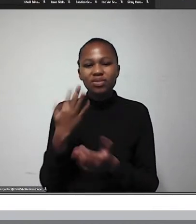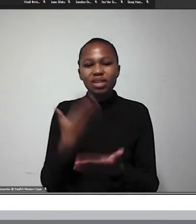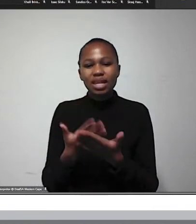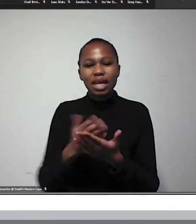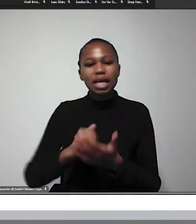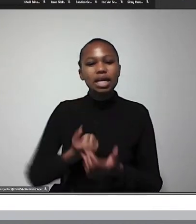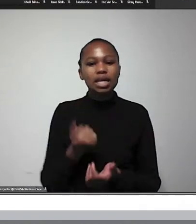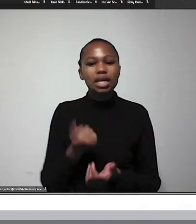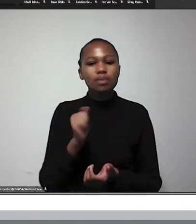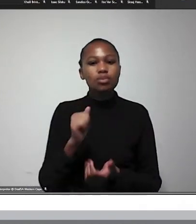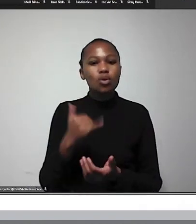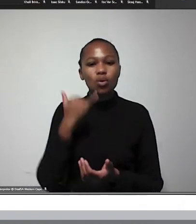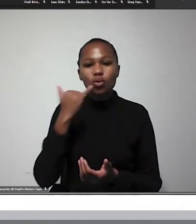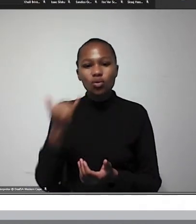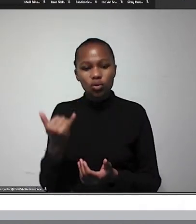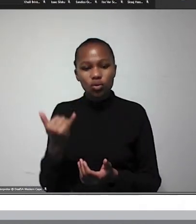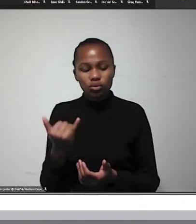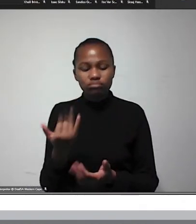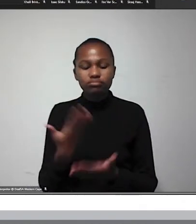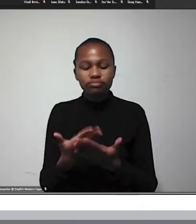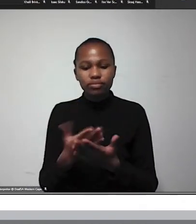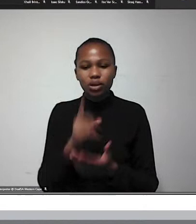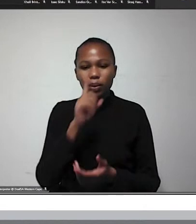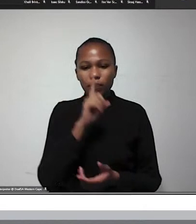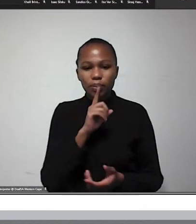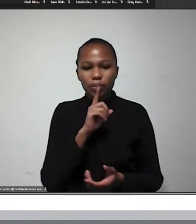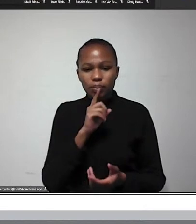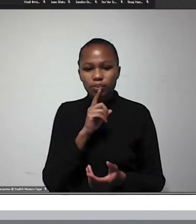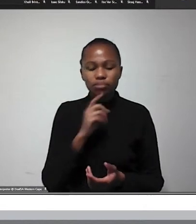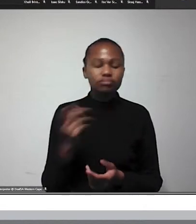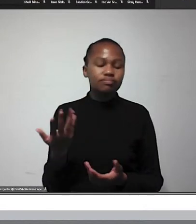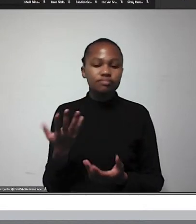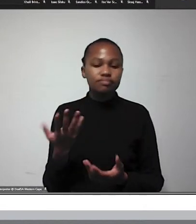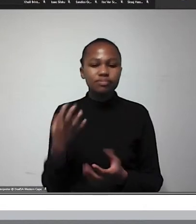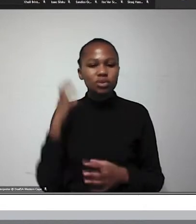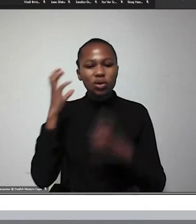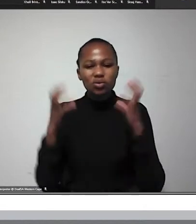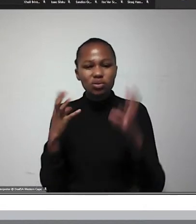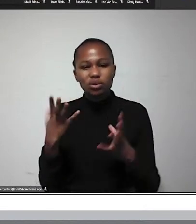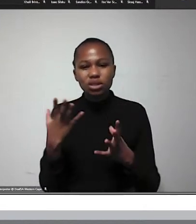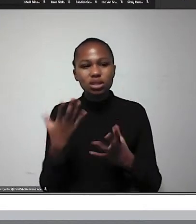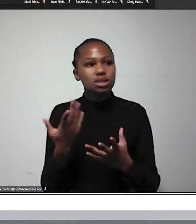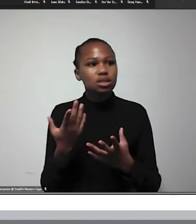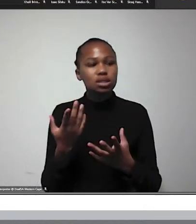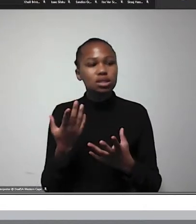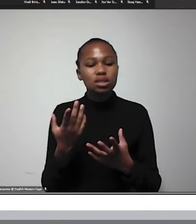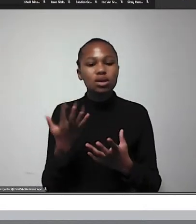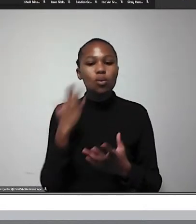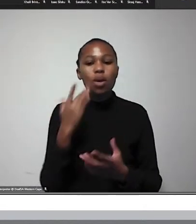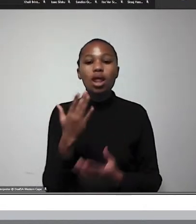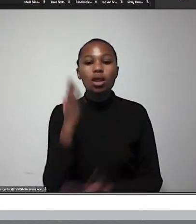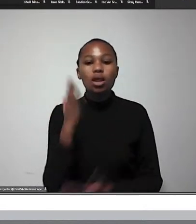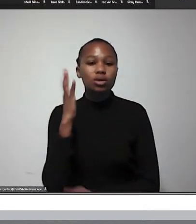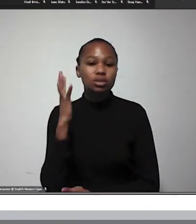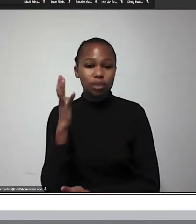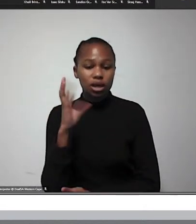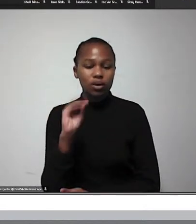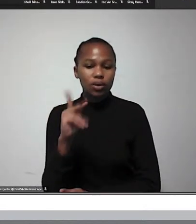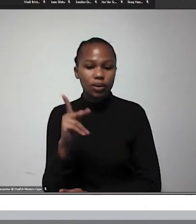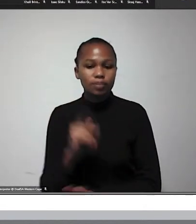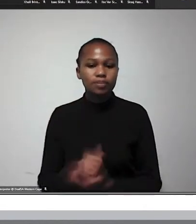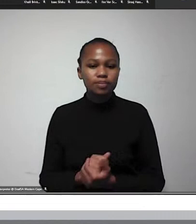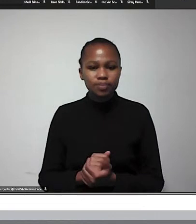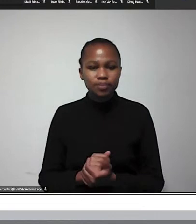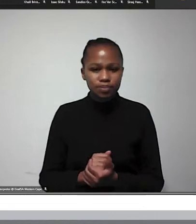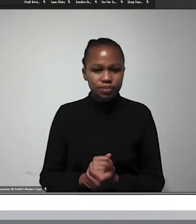devices around you on mute as well, so that it doesn't interrupt the call or your flow when you're speaking. All right.